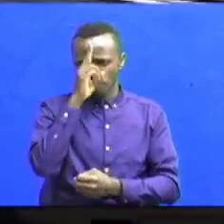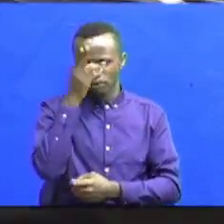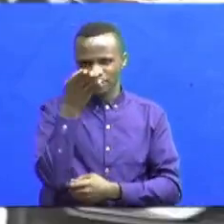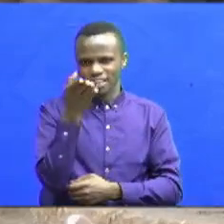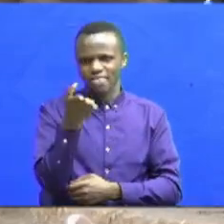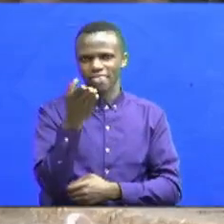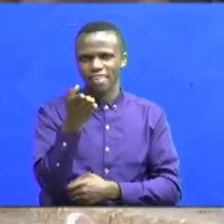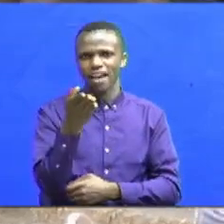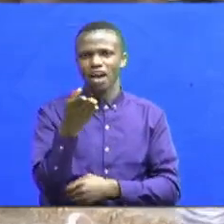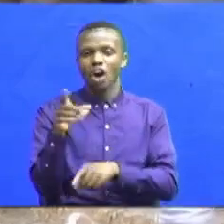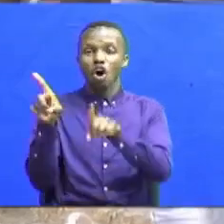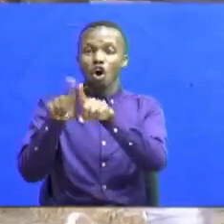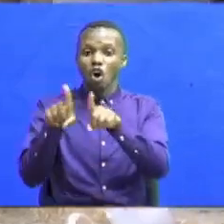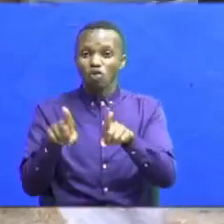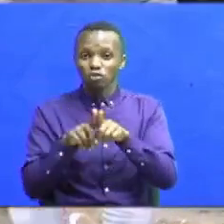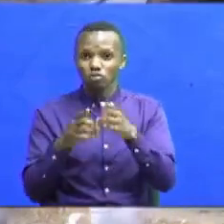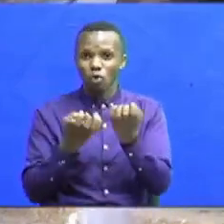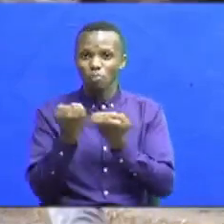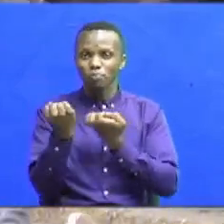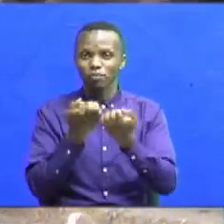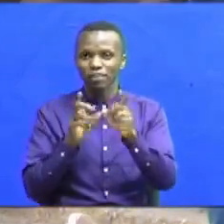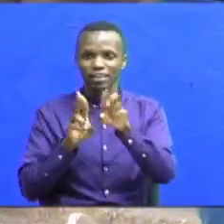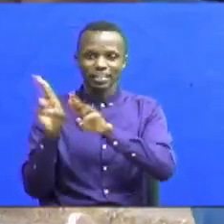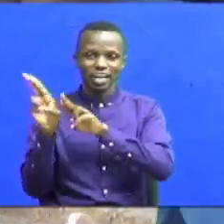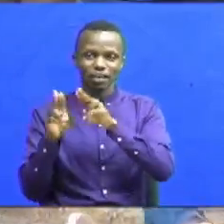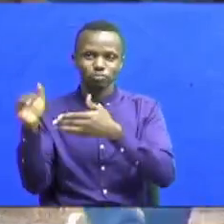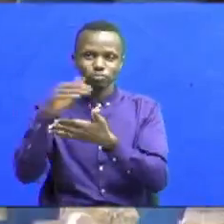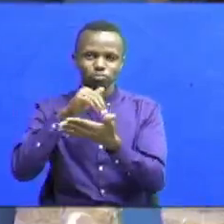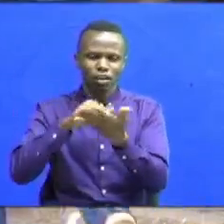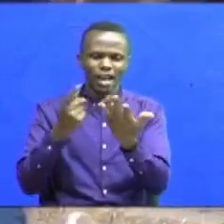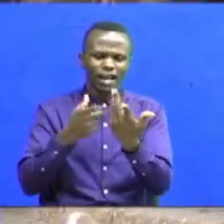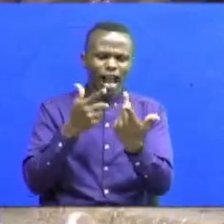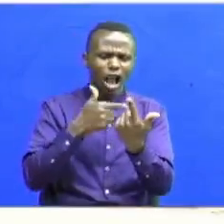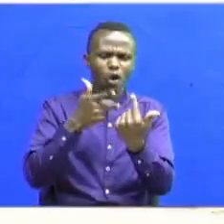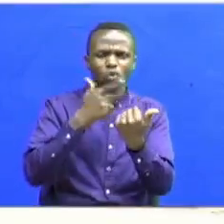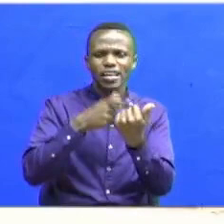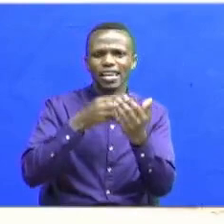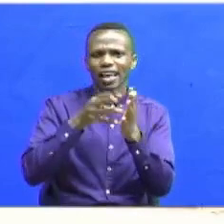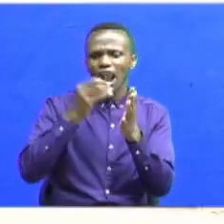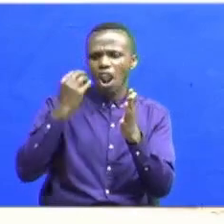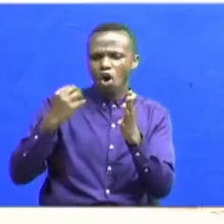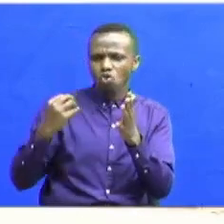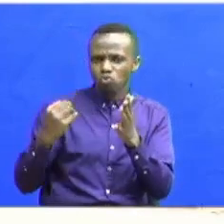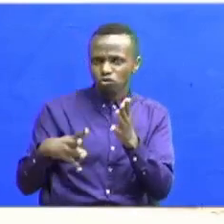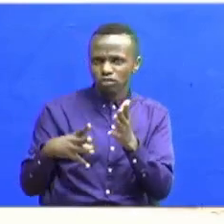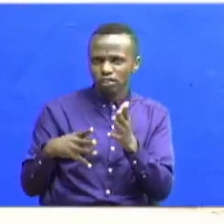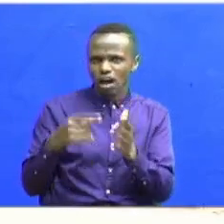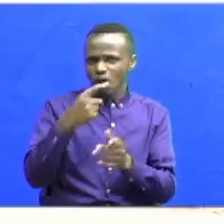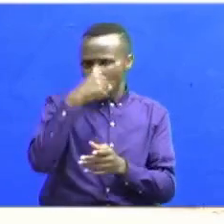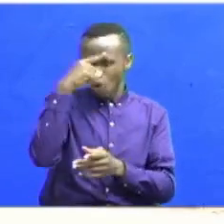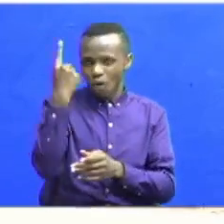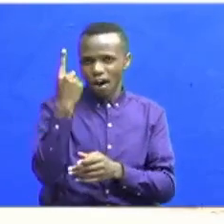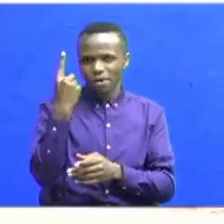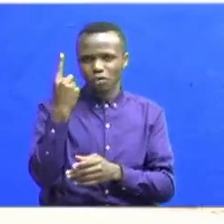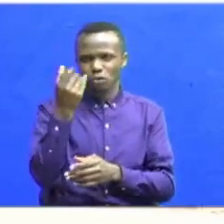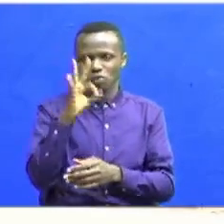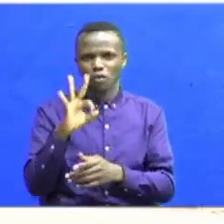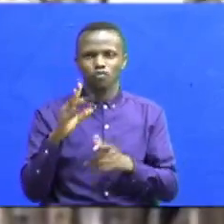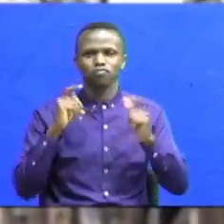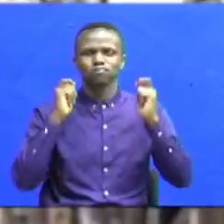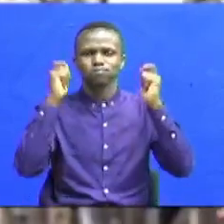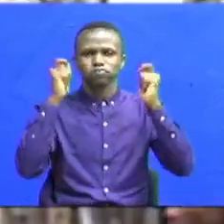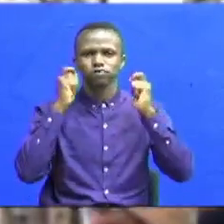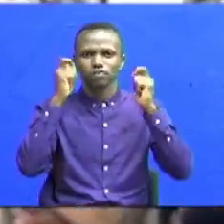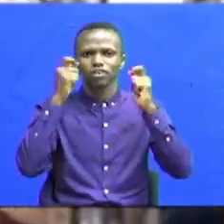Consequently, the business and transport sectors are today counting losses, which are being attributed to the ongoing anti-government countrywide protests.